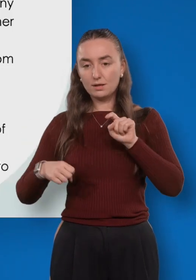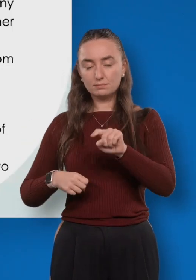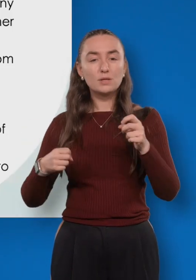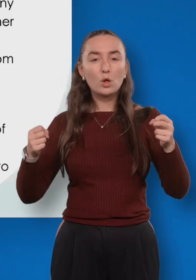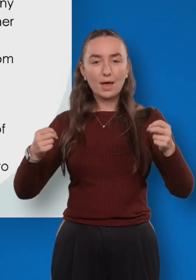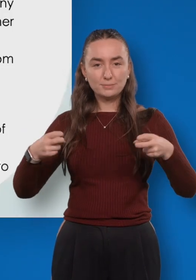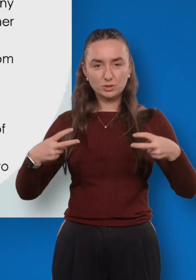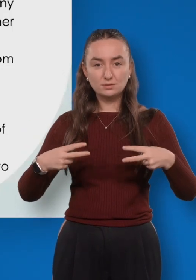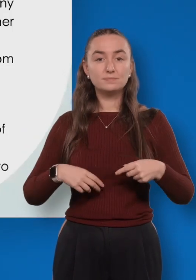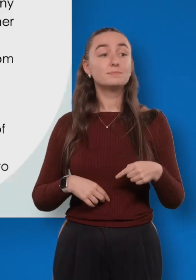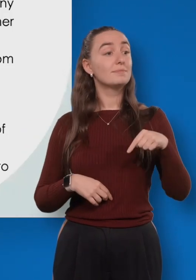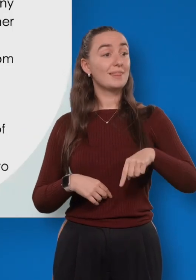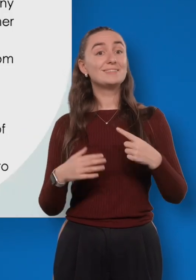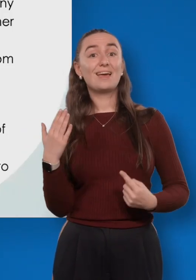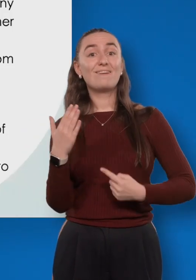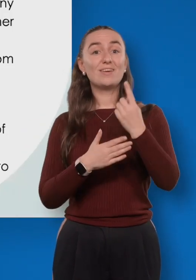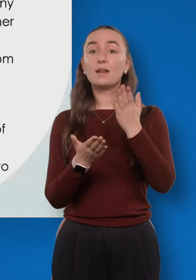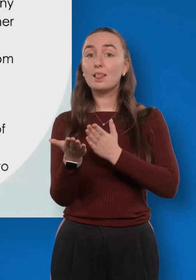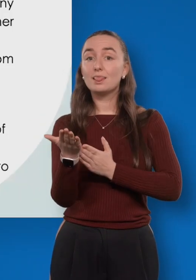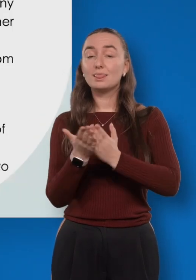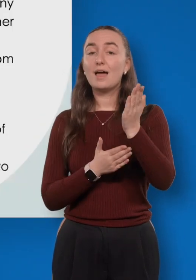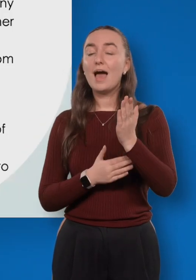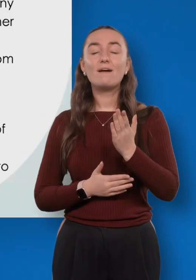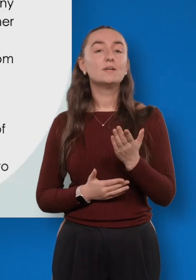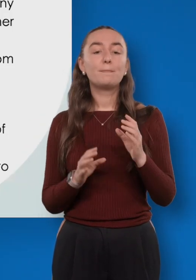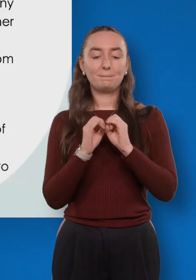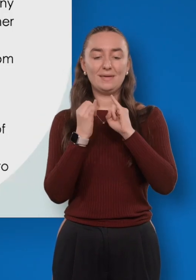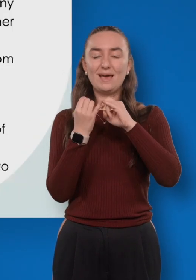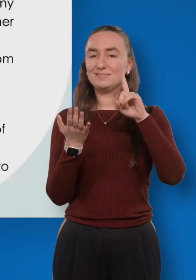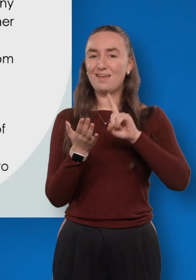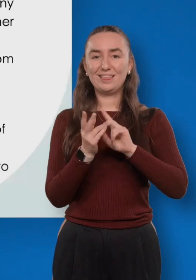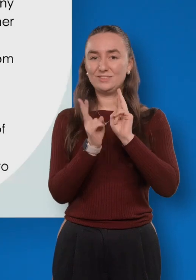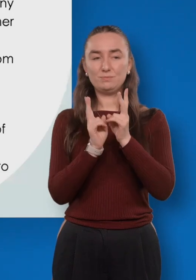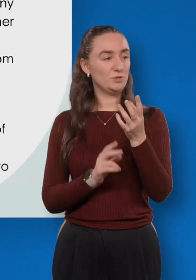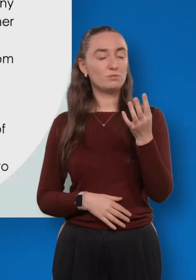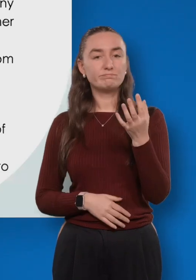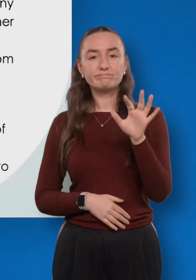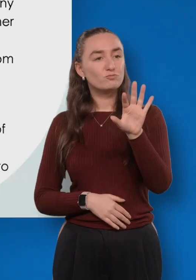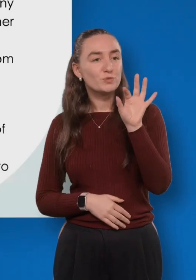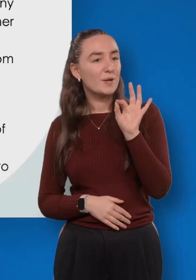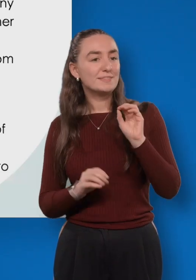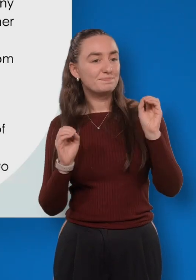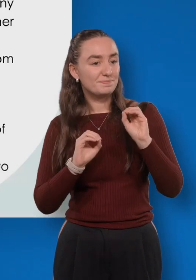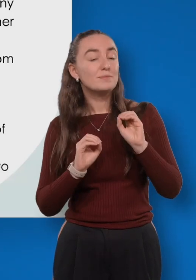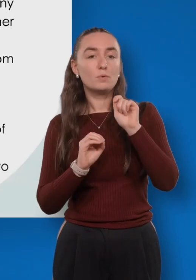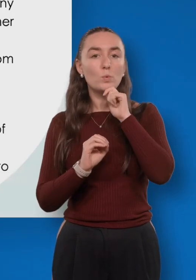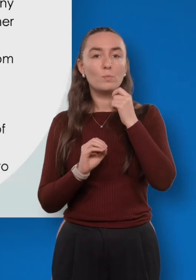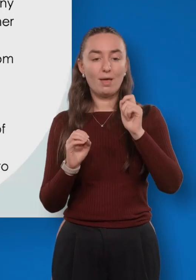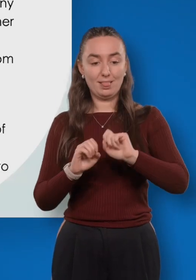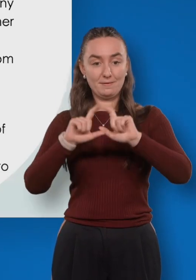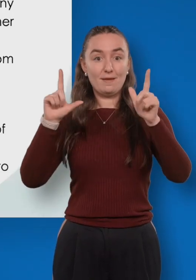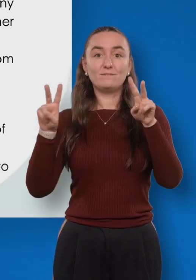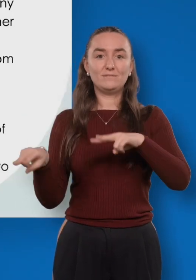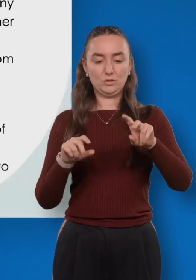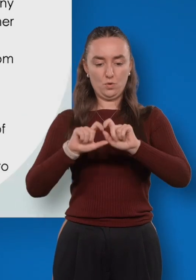event, live, the BSL interpretation has not been requested, but it will be added to the